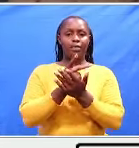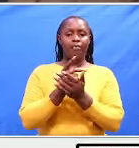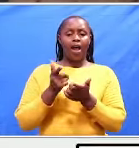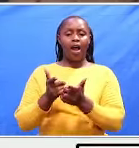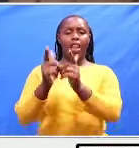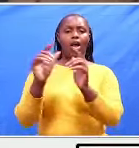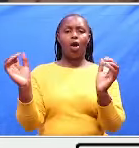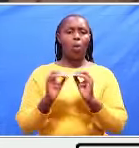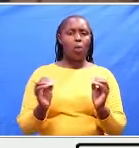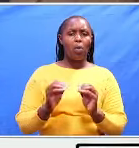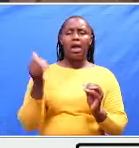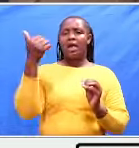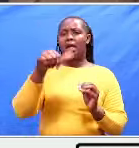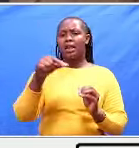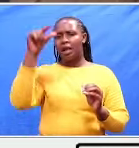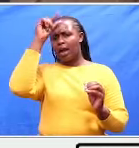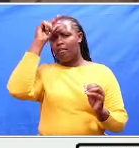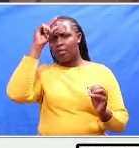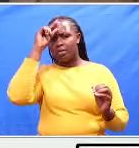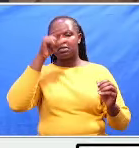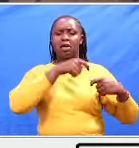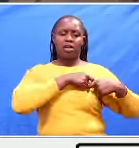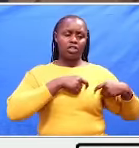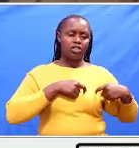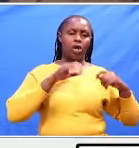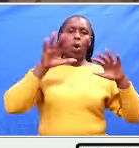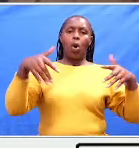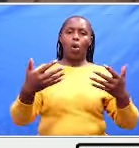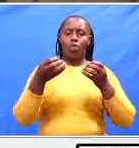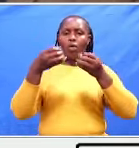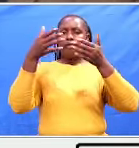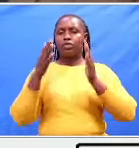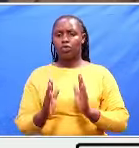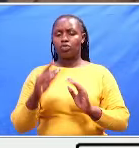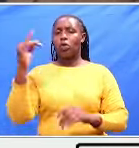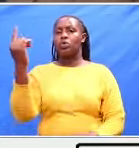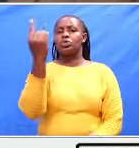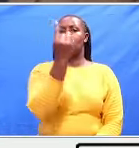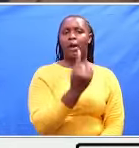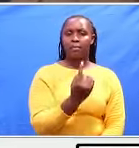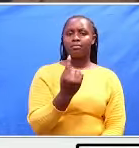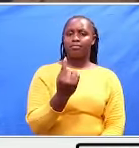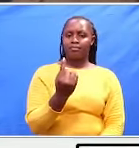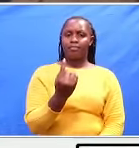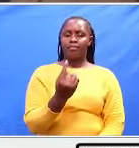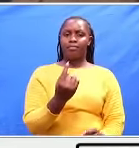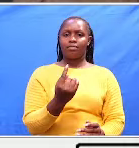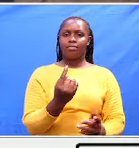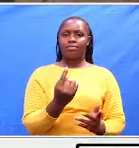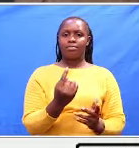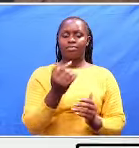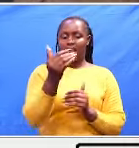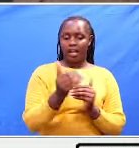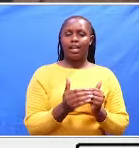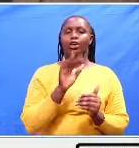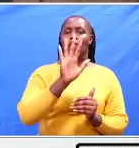allow any agent or official of the Ruto regime to come anywhere near Kenyan